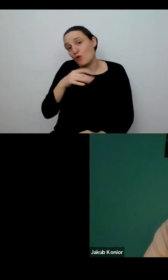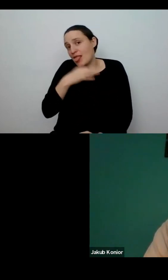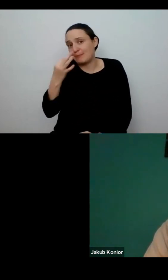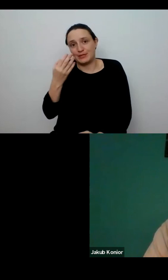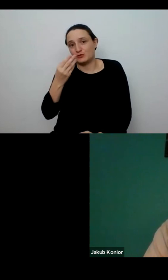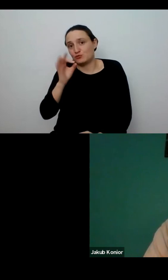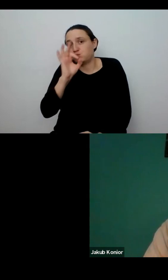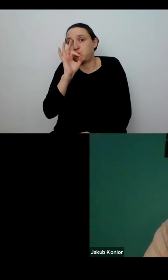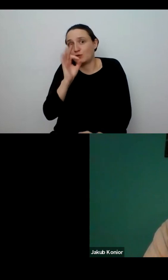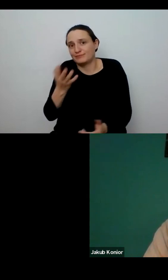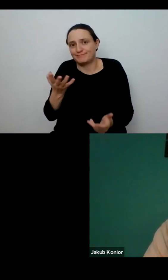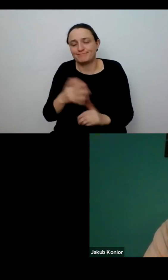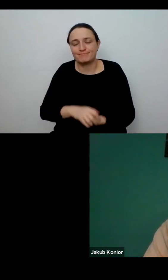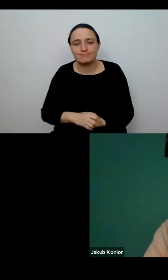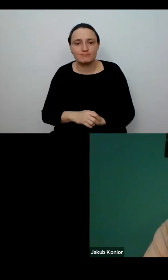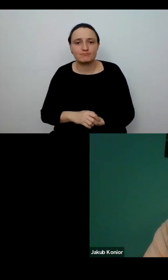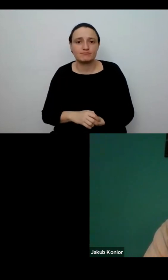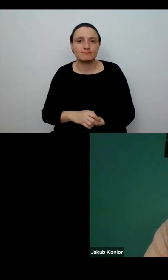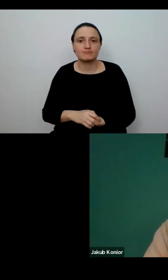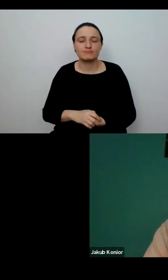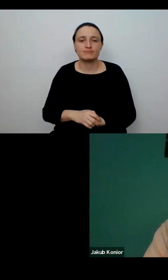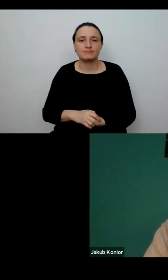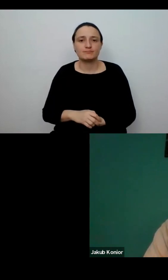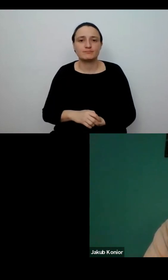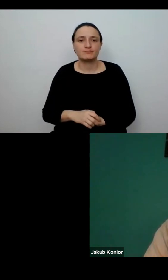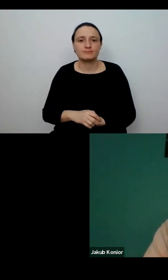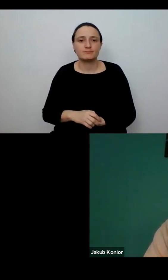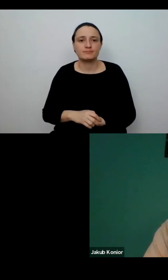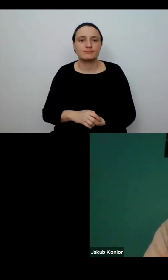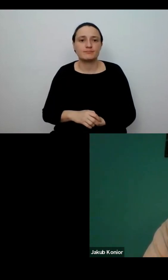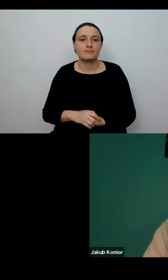If you go to the website I mentioned earlier,